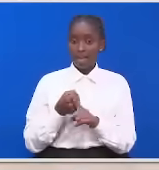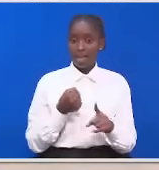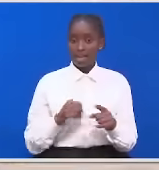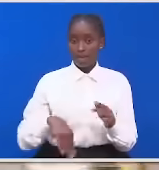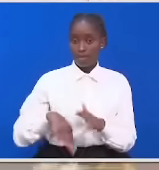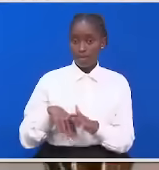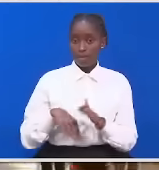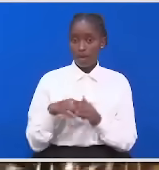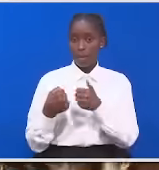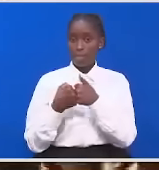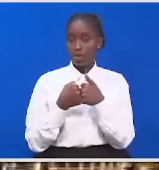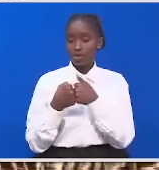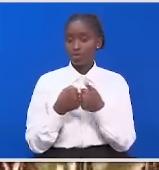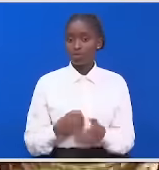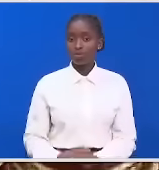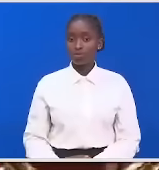match. I've used